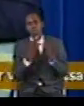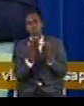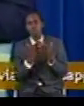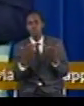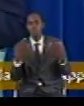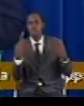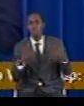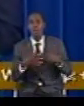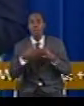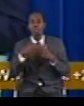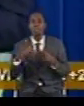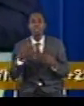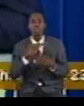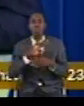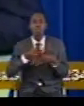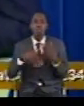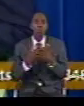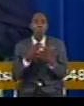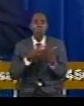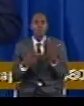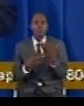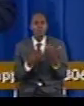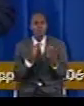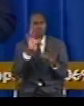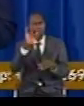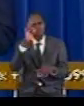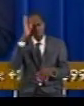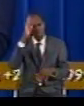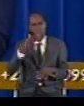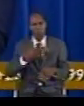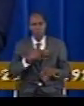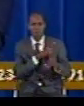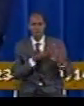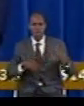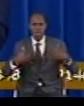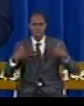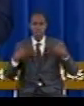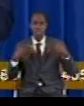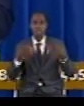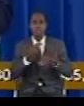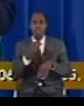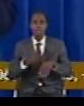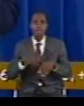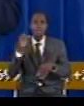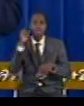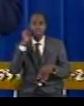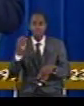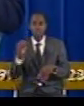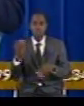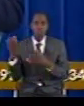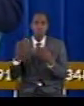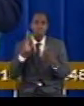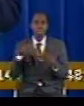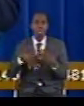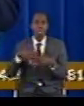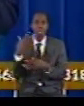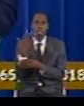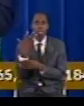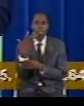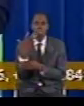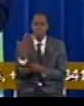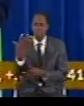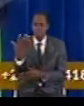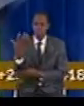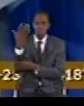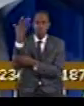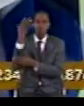whole episode, she said, Daddy, the Lord has healed me. Because whenever I force her to take the hand to her mouth, she will be complaining of her brain. Praise the